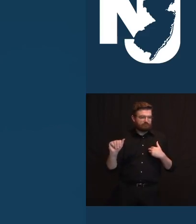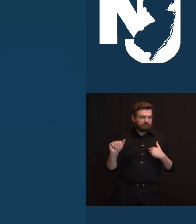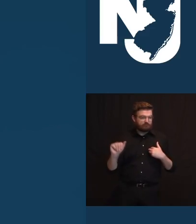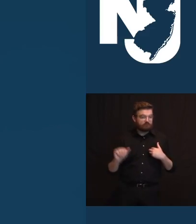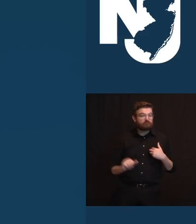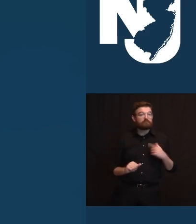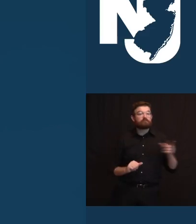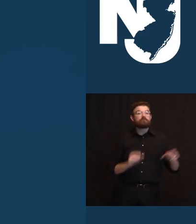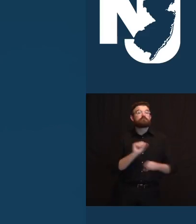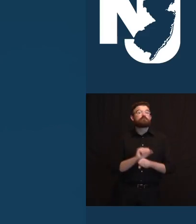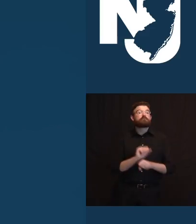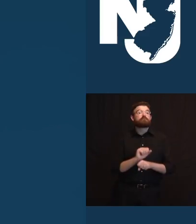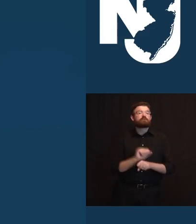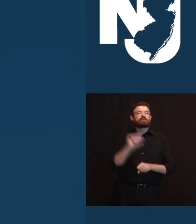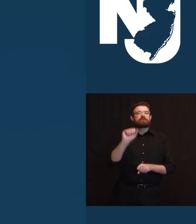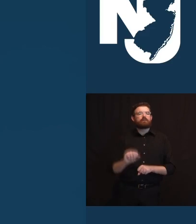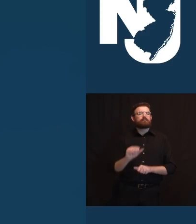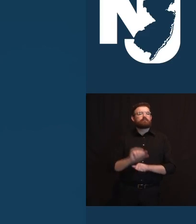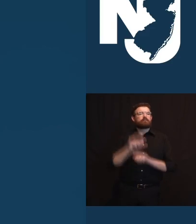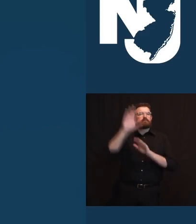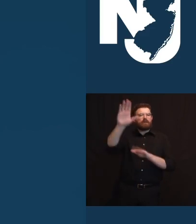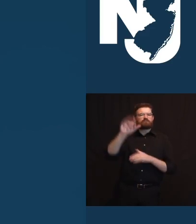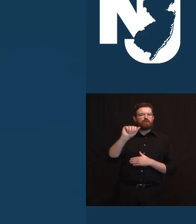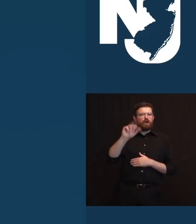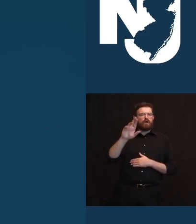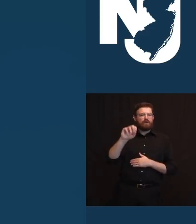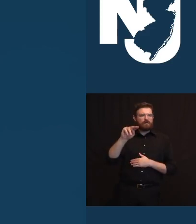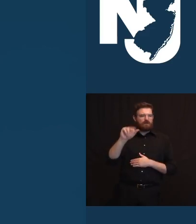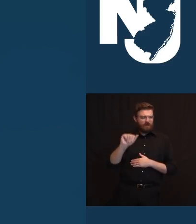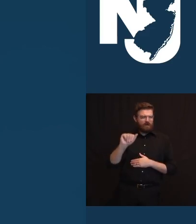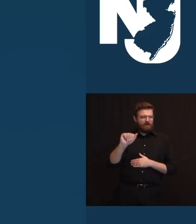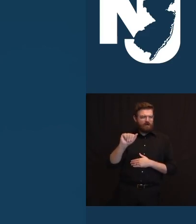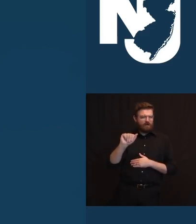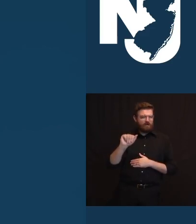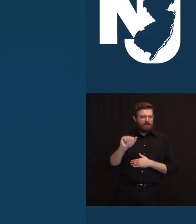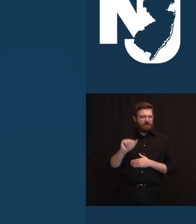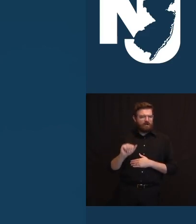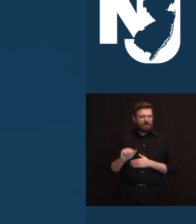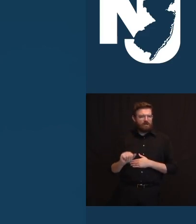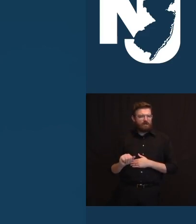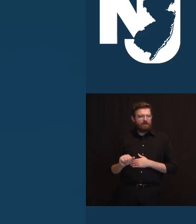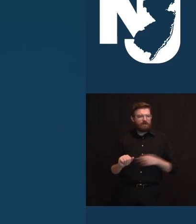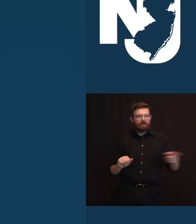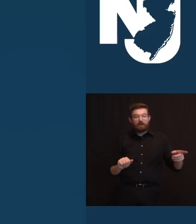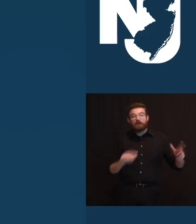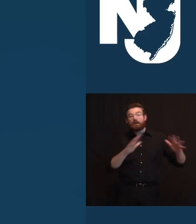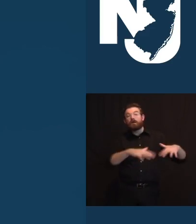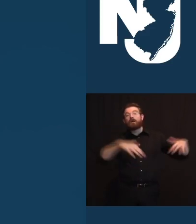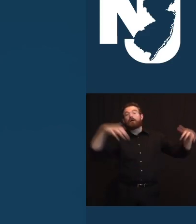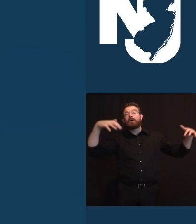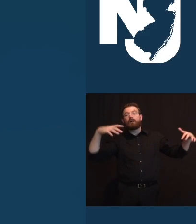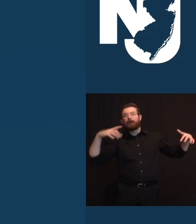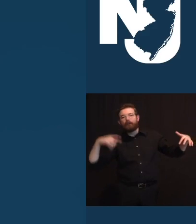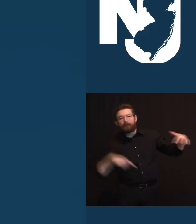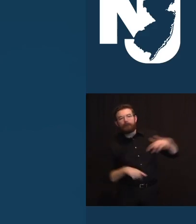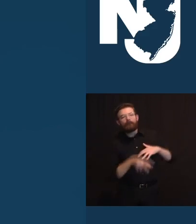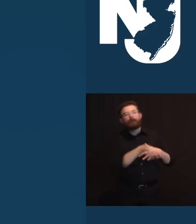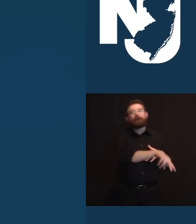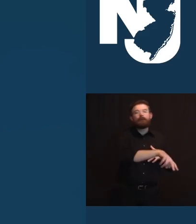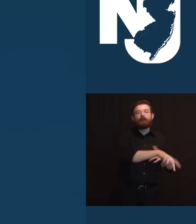Mountain Arena, where he would sneak into the stands to watch his beloved New Jersey Devils practice. And that was before moving